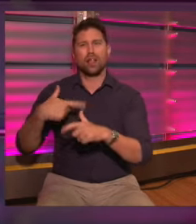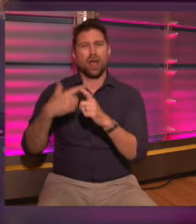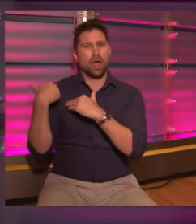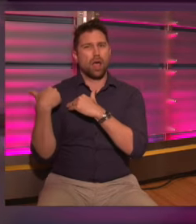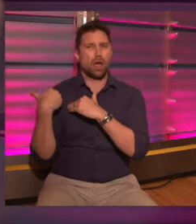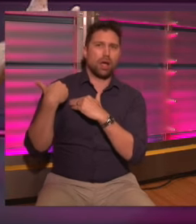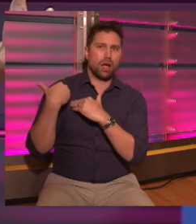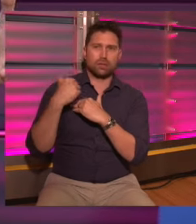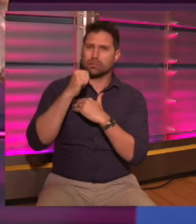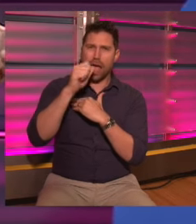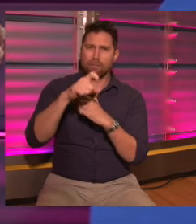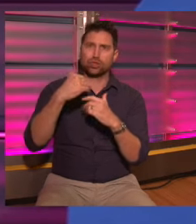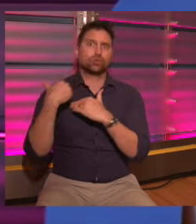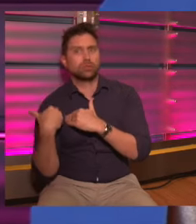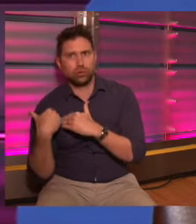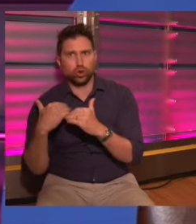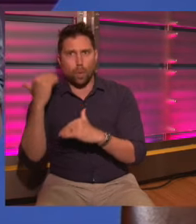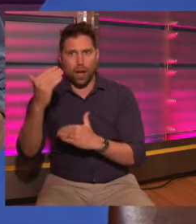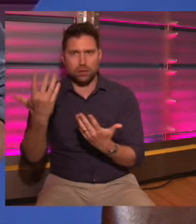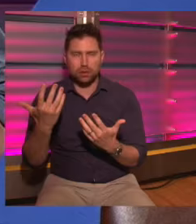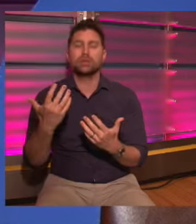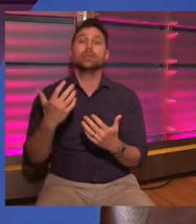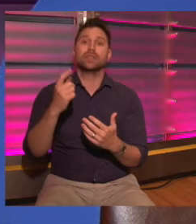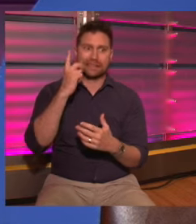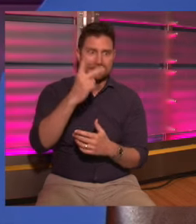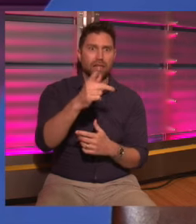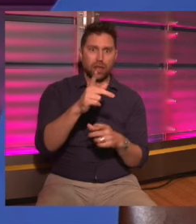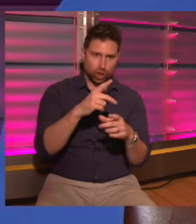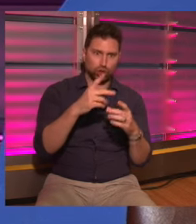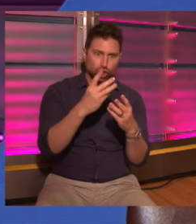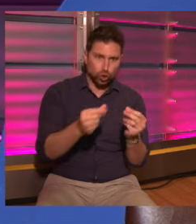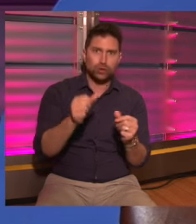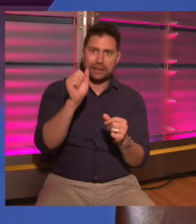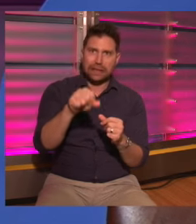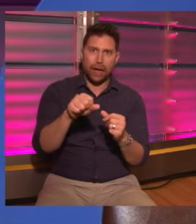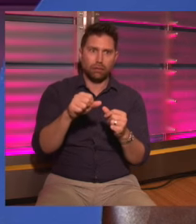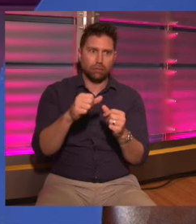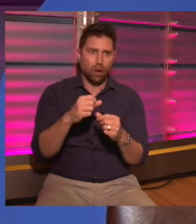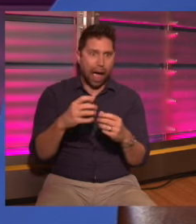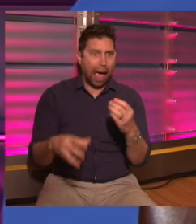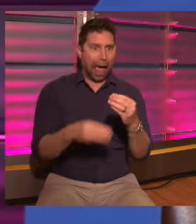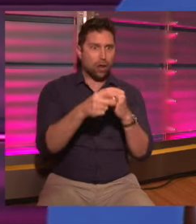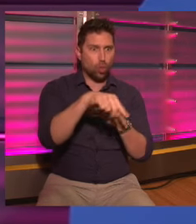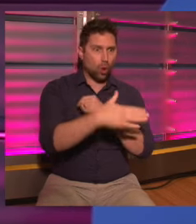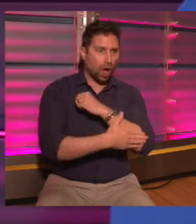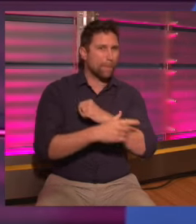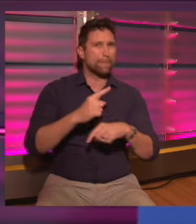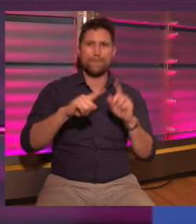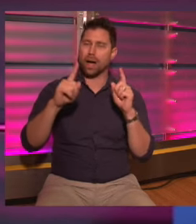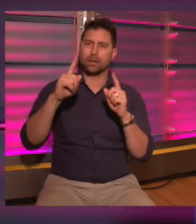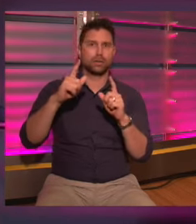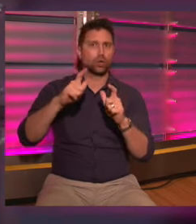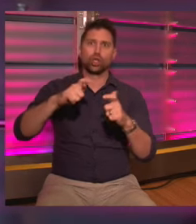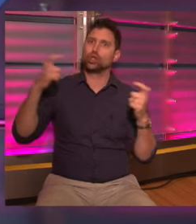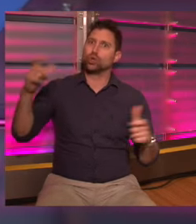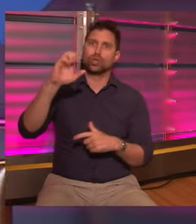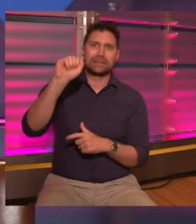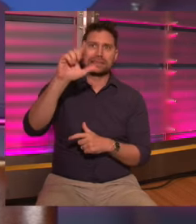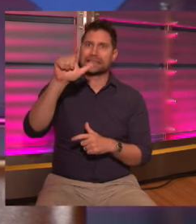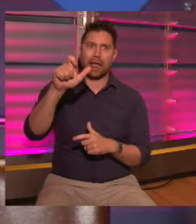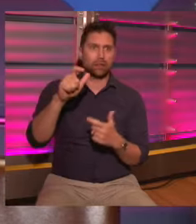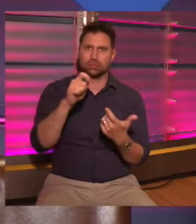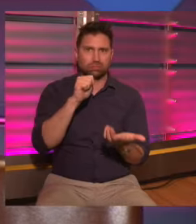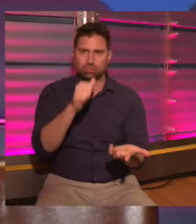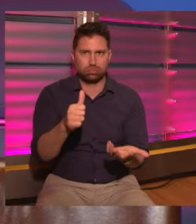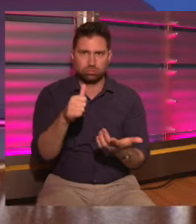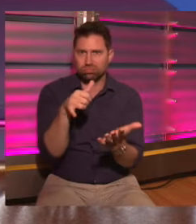seen, Syrians can be the solution. They can productively add to these countries, but not when it's at this scale that it currently is. And